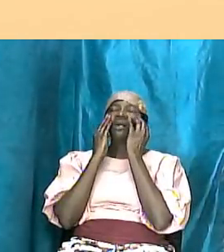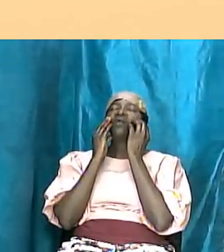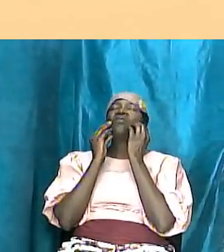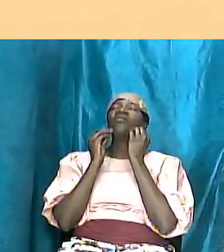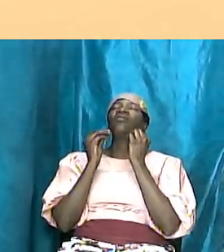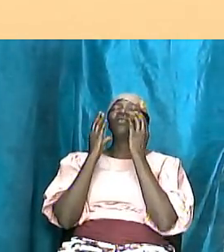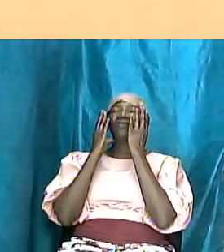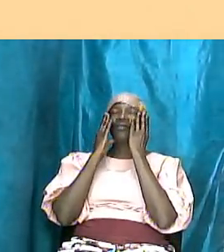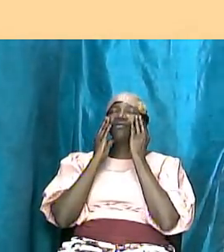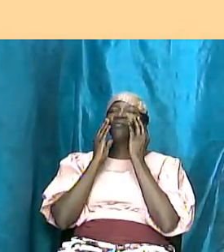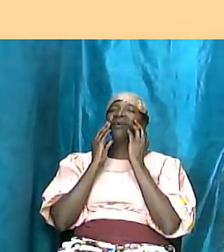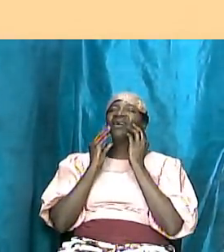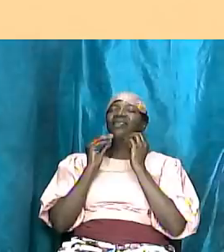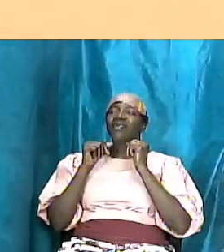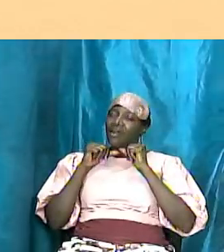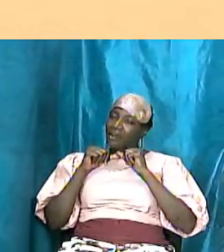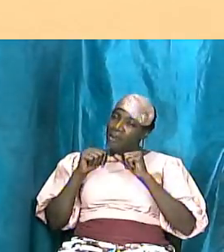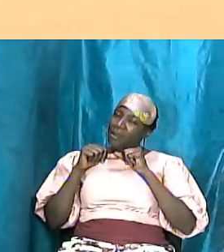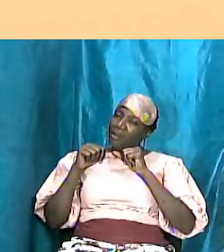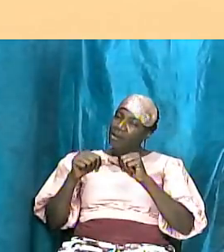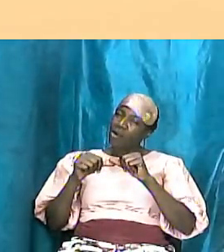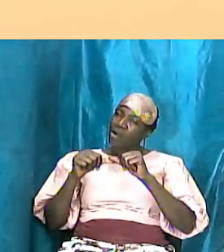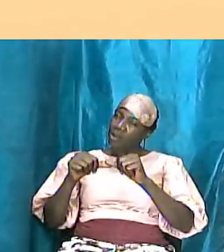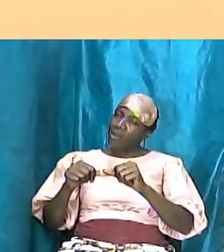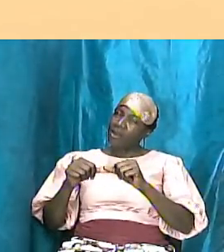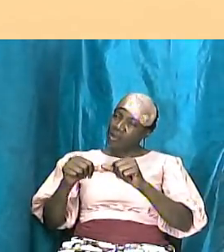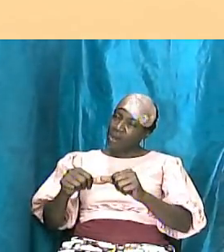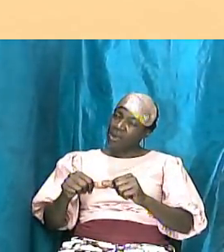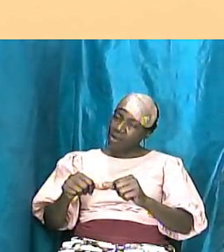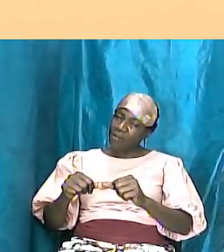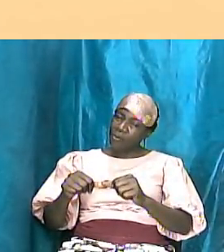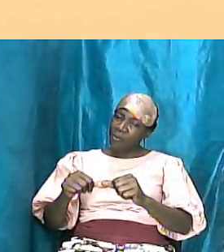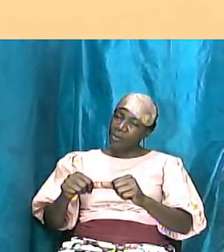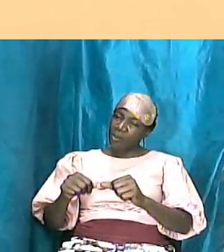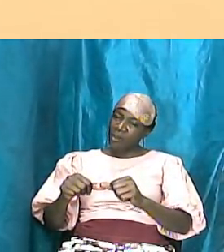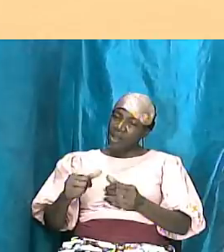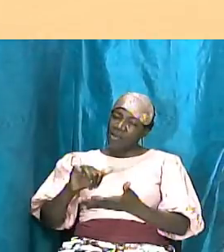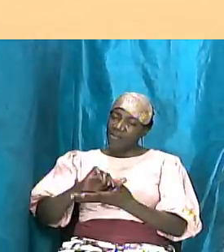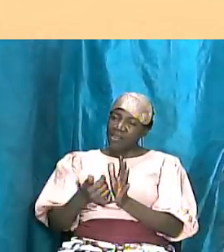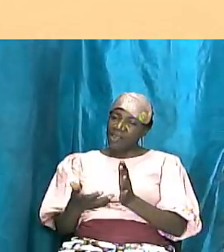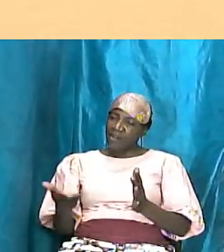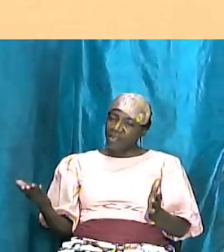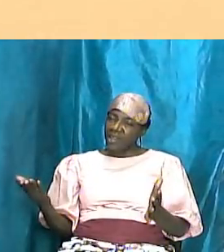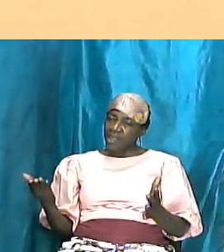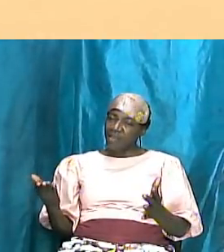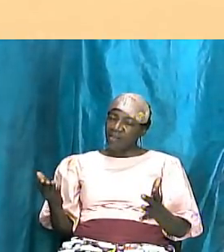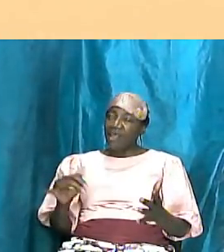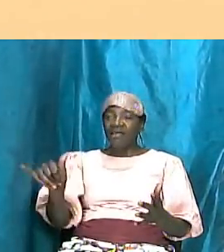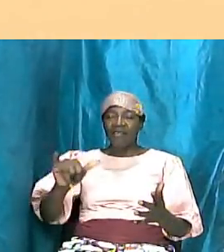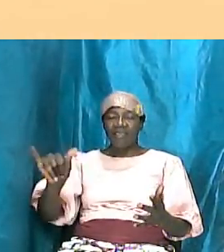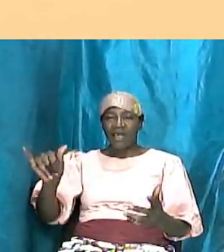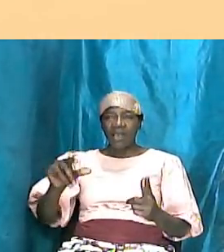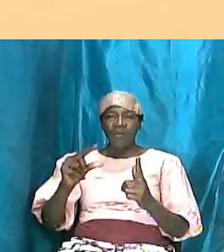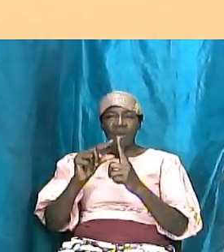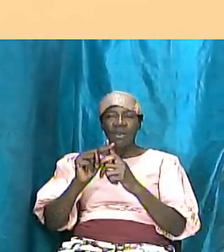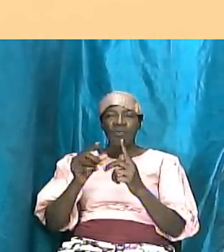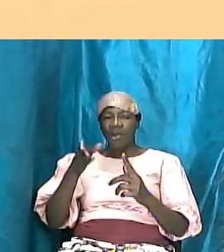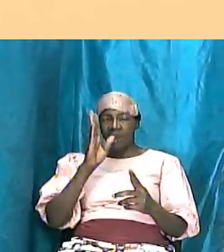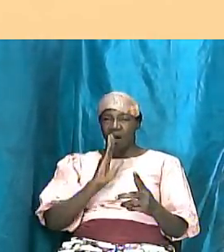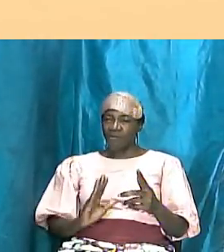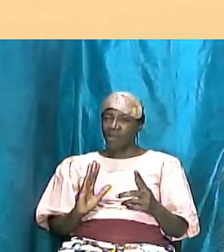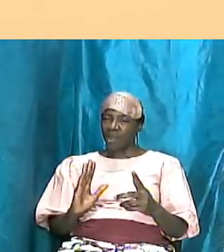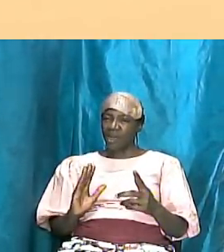pursuit for these things. And similarly, where the Word of God is concerned, there are